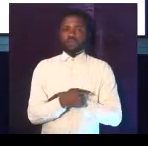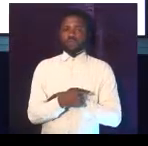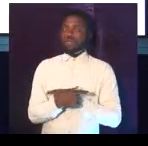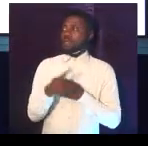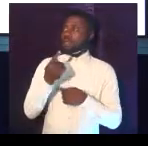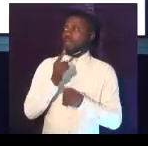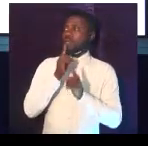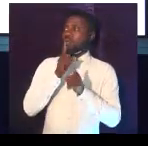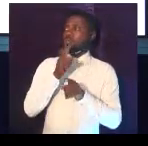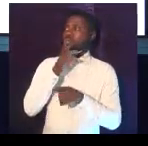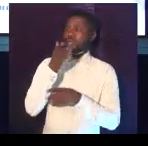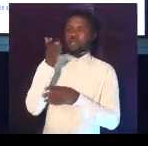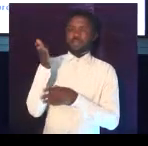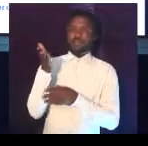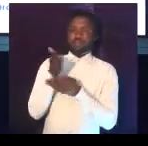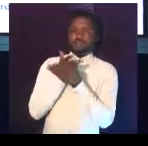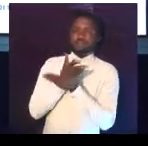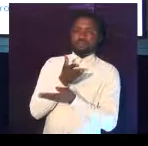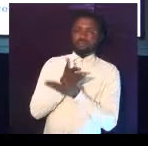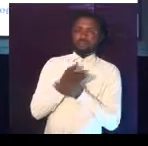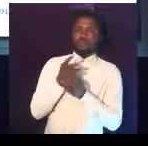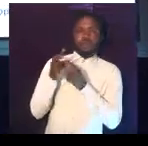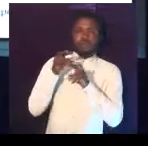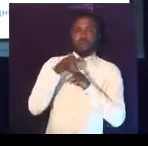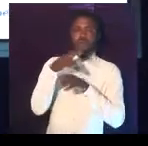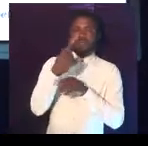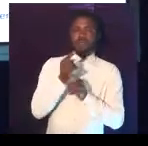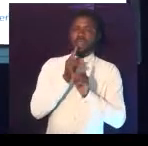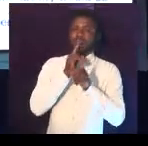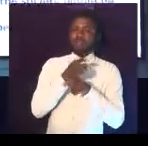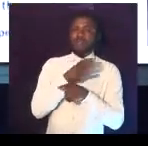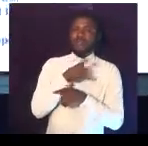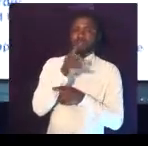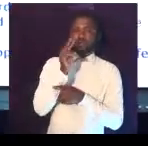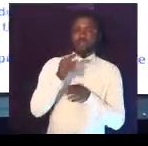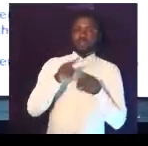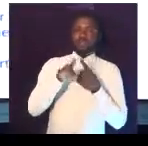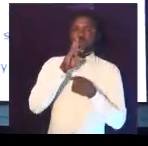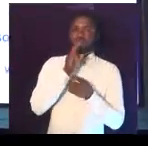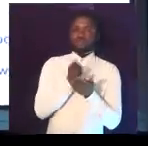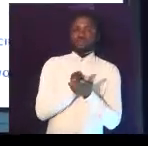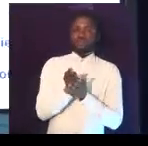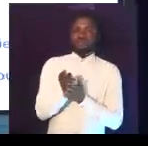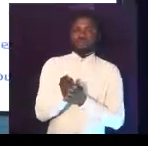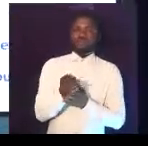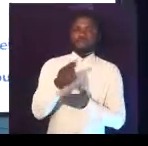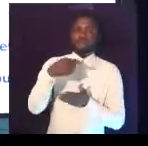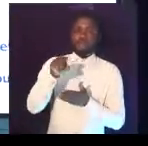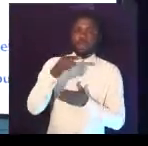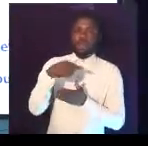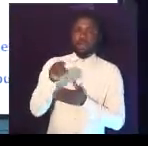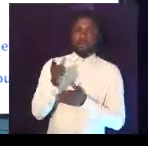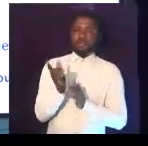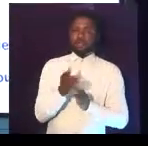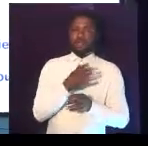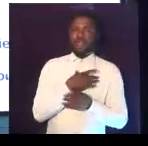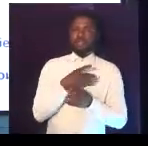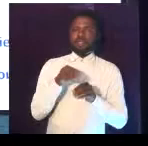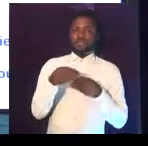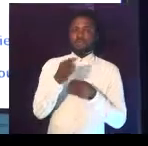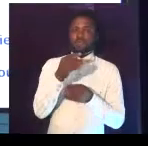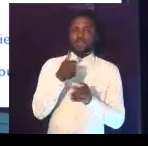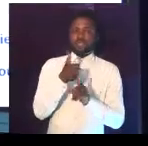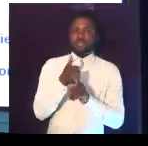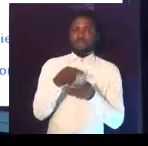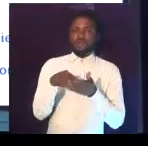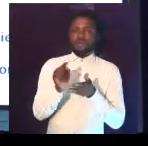performed today. The answers are here. Look at the answers and you need to be truthful, mark